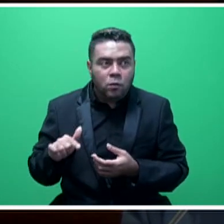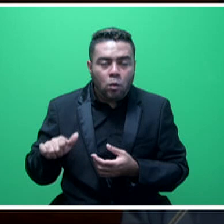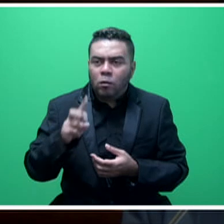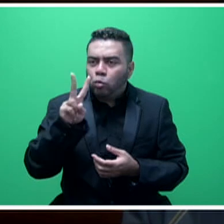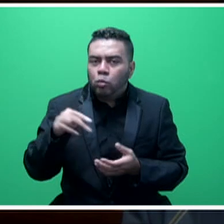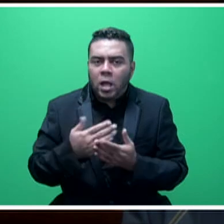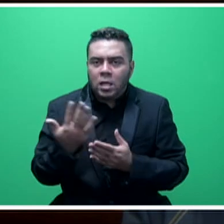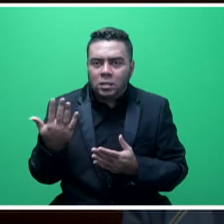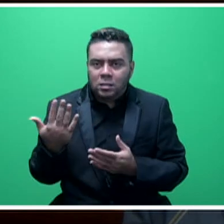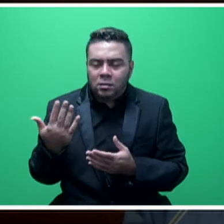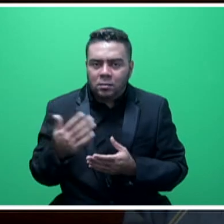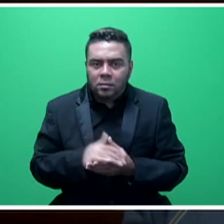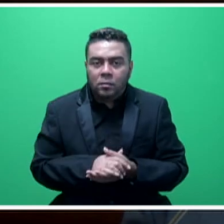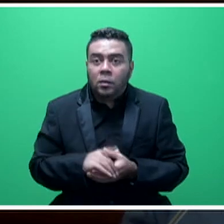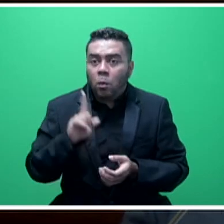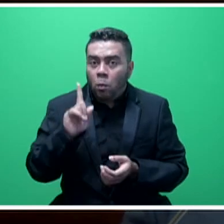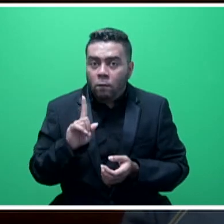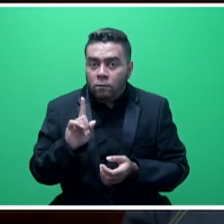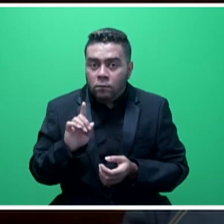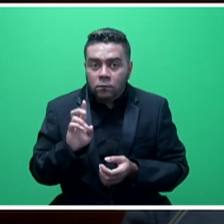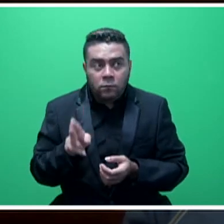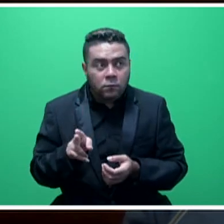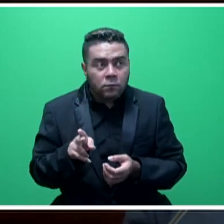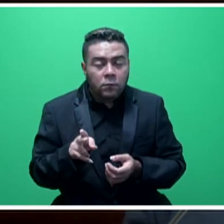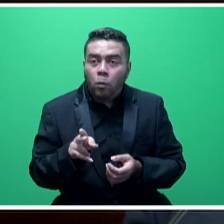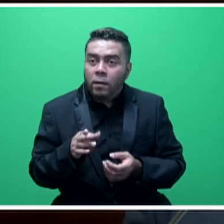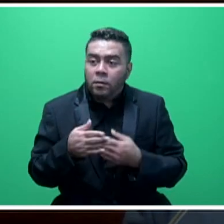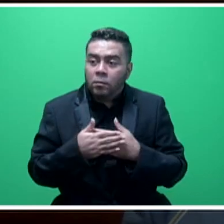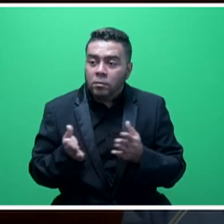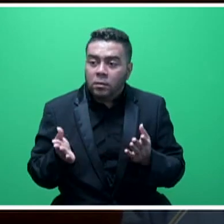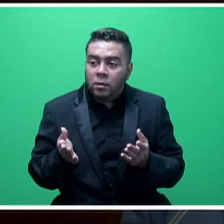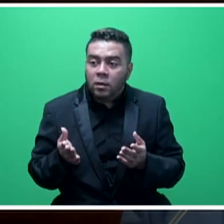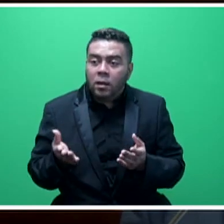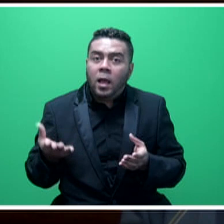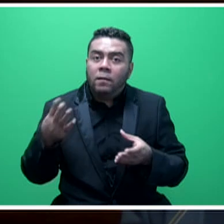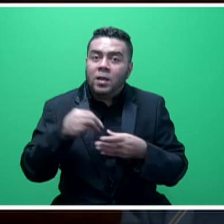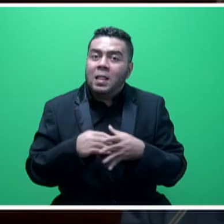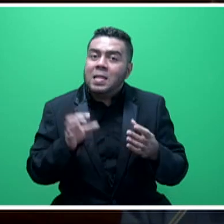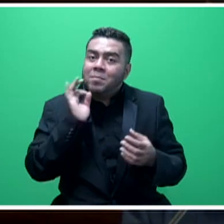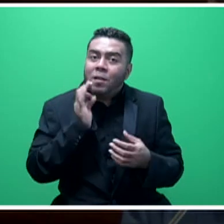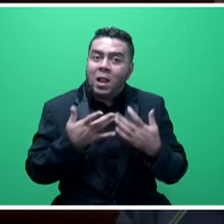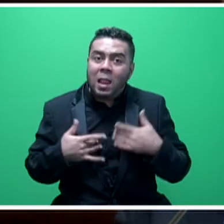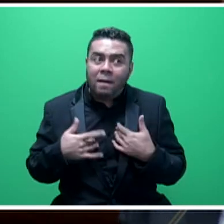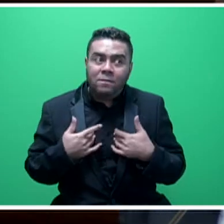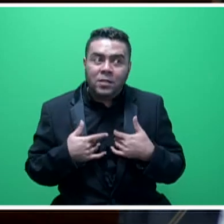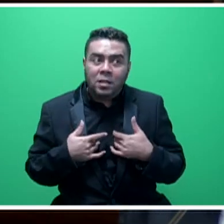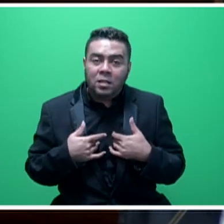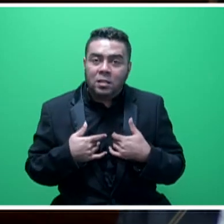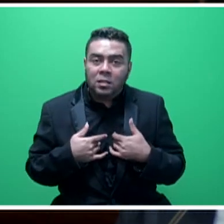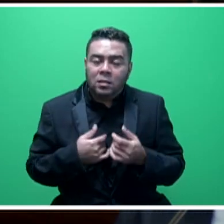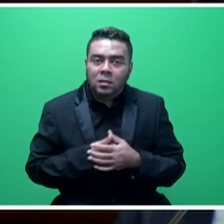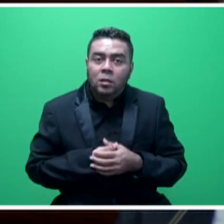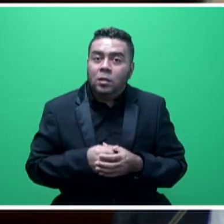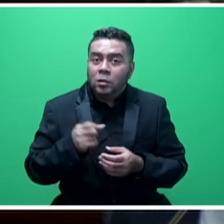2 days. Not only that, a Forex outlet also has reopened, giving a little bit of life back into the bustling Denera.